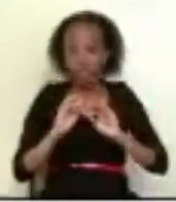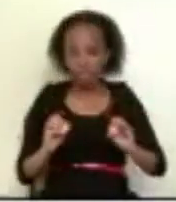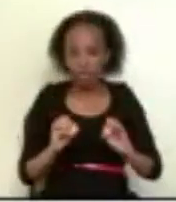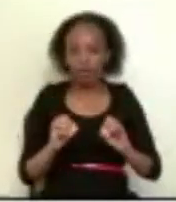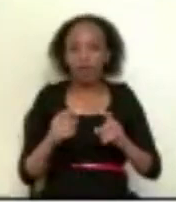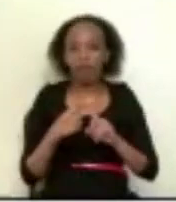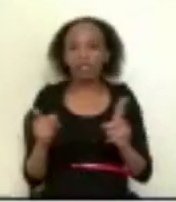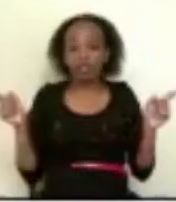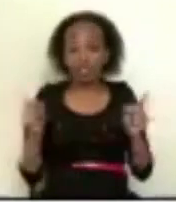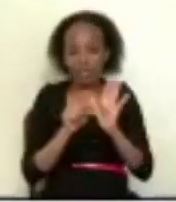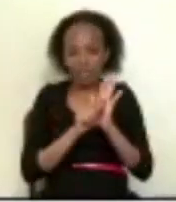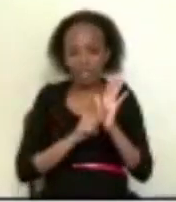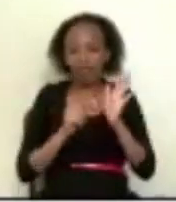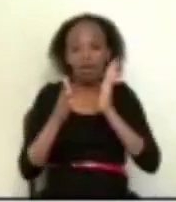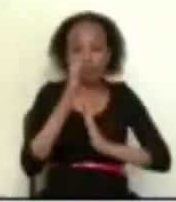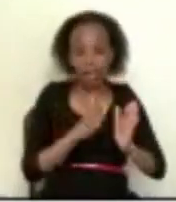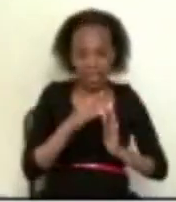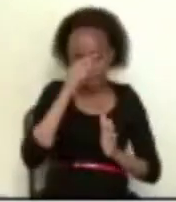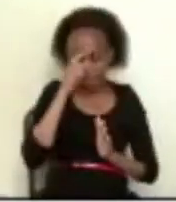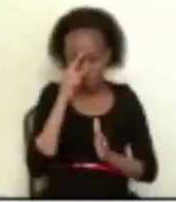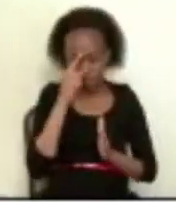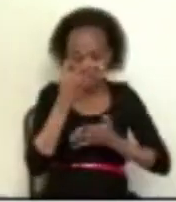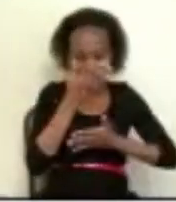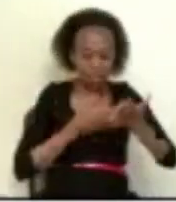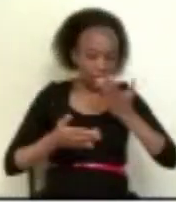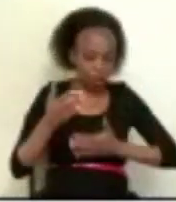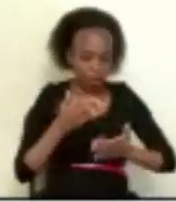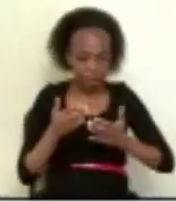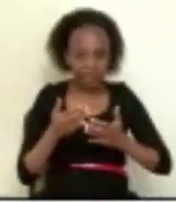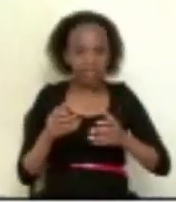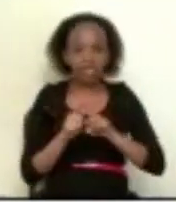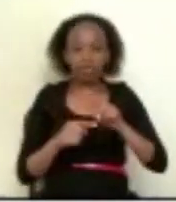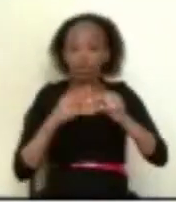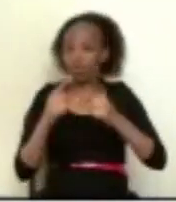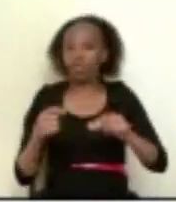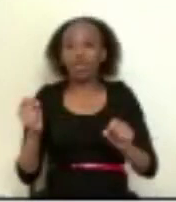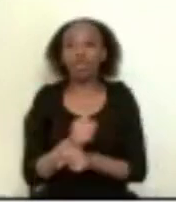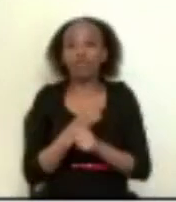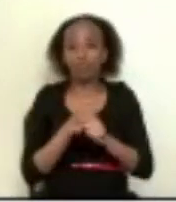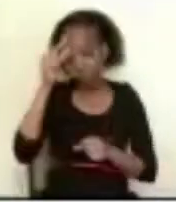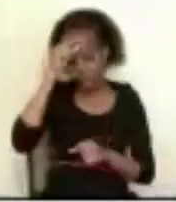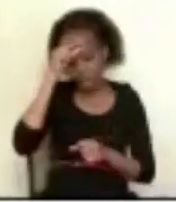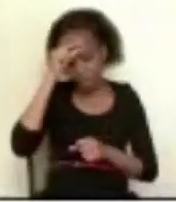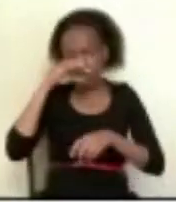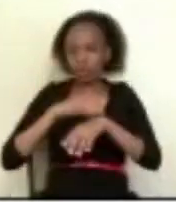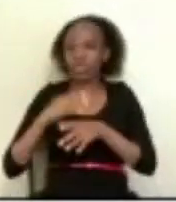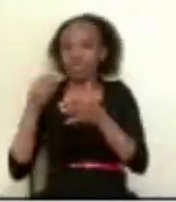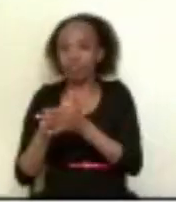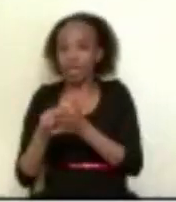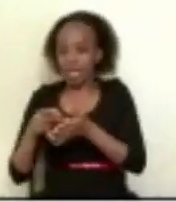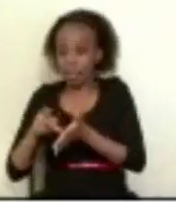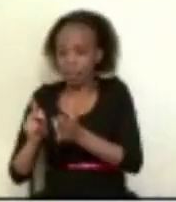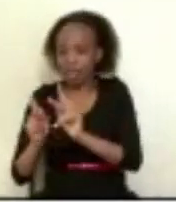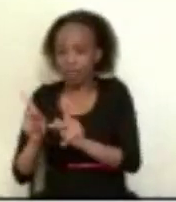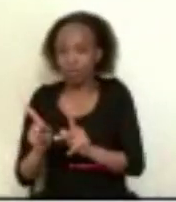meant to be a short-term grant. And because the economies are slowly moving, it can't afford to take this money and pay people.